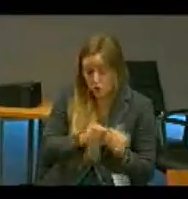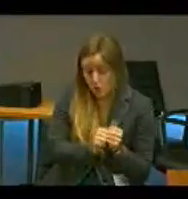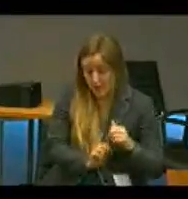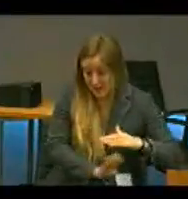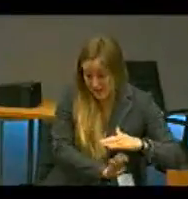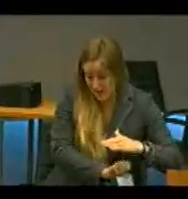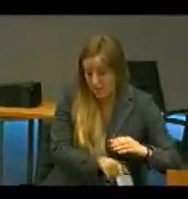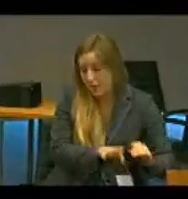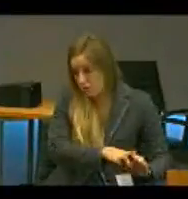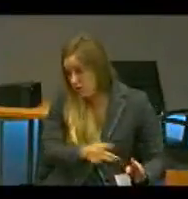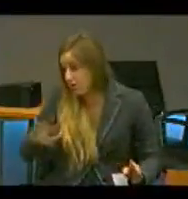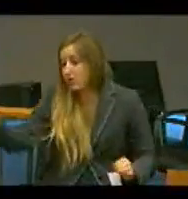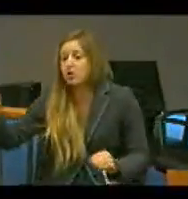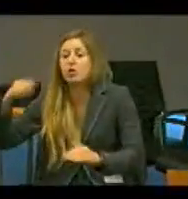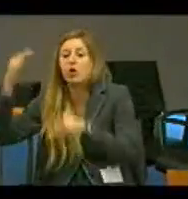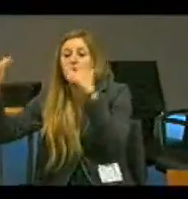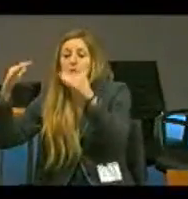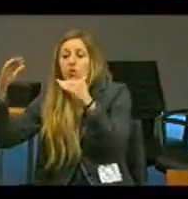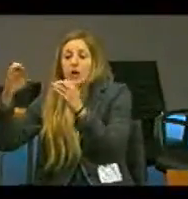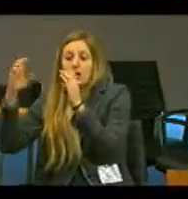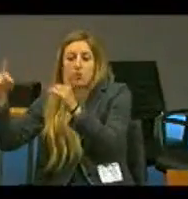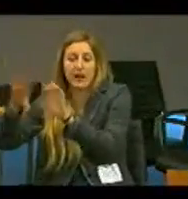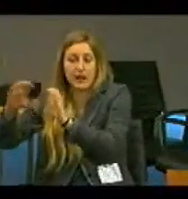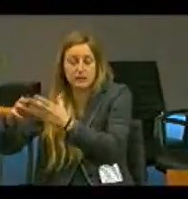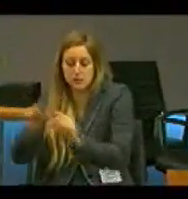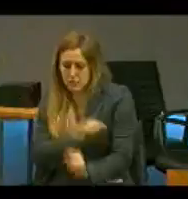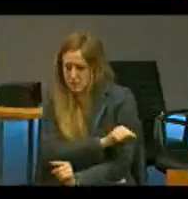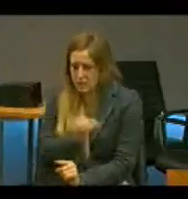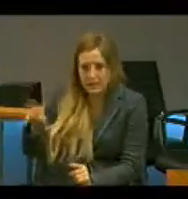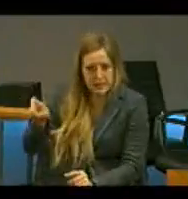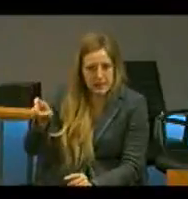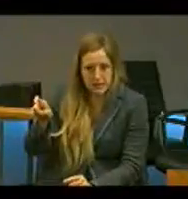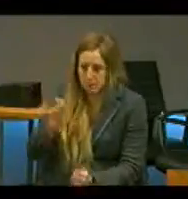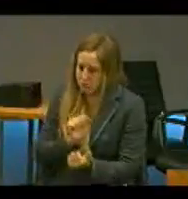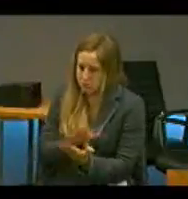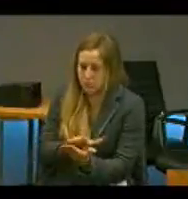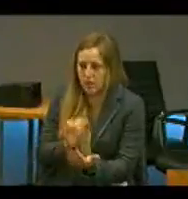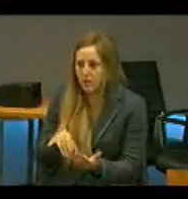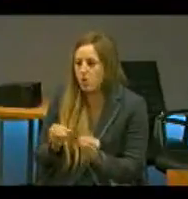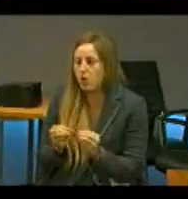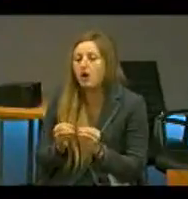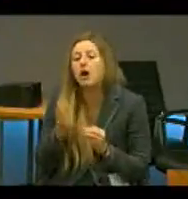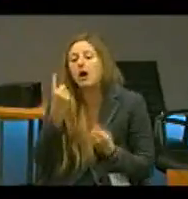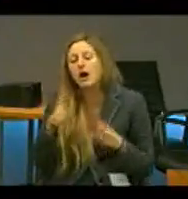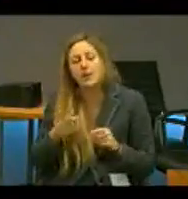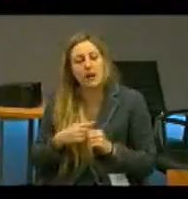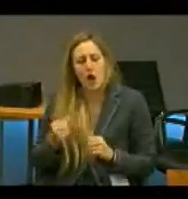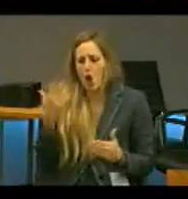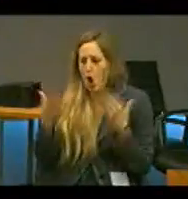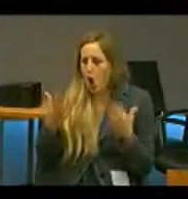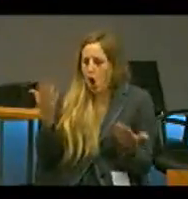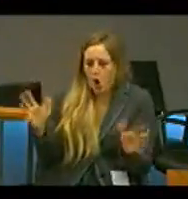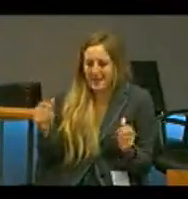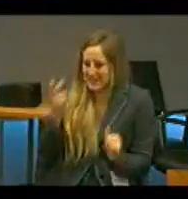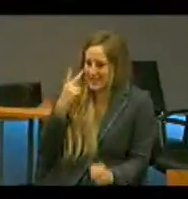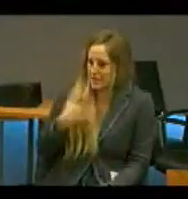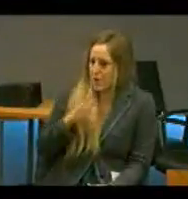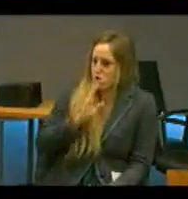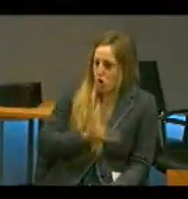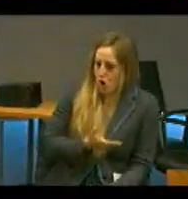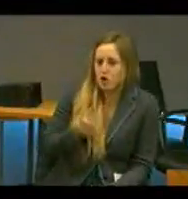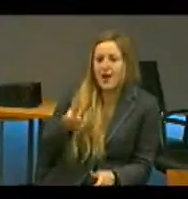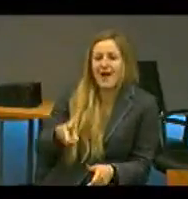to adult education classes. As a mother of 2 children, I already see in my daughter how she's held to a different standard than her